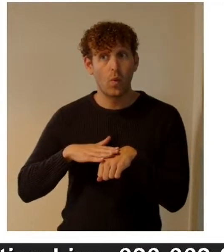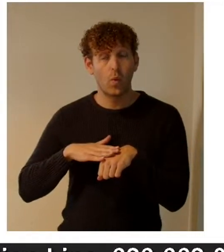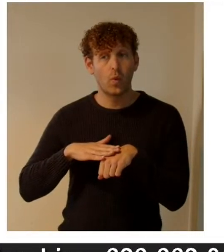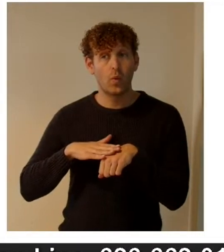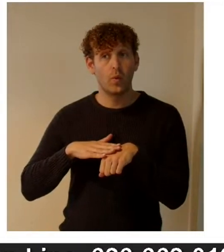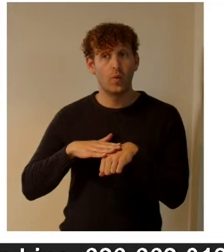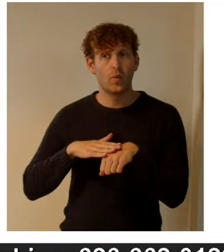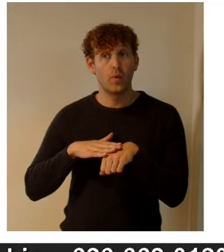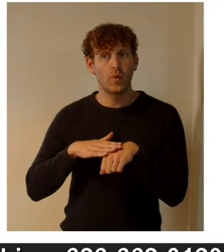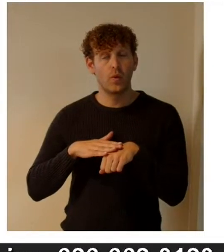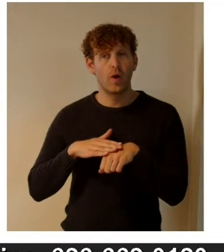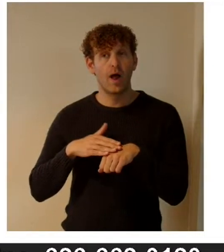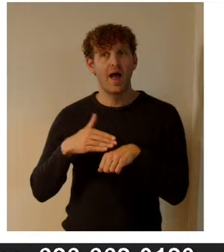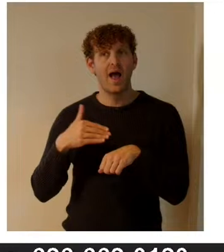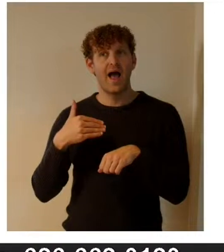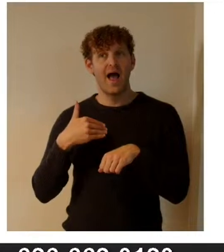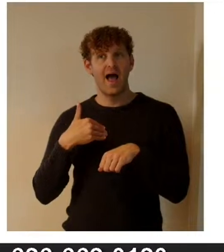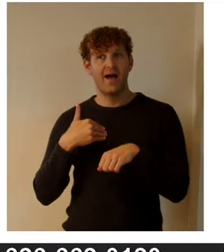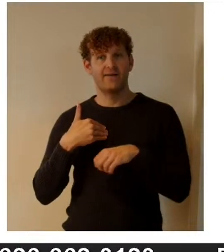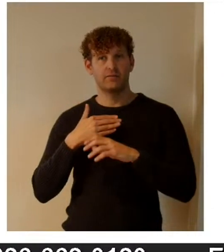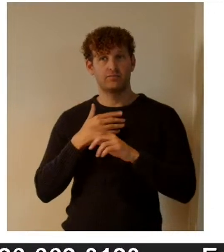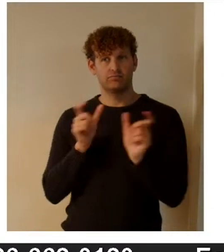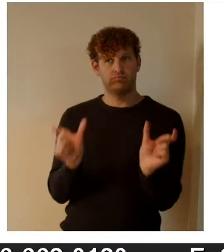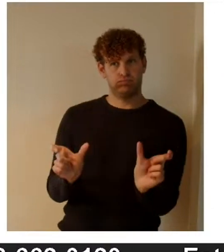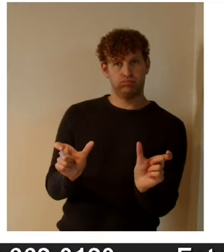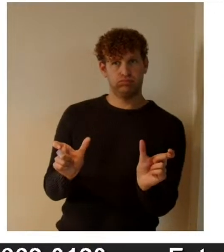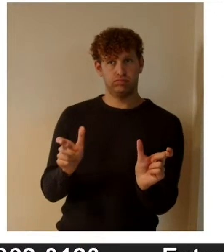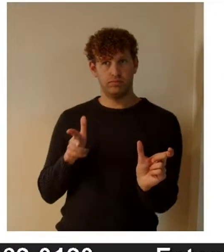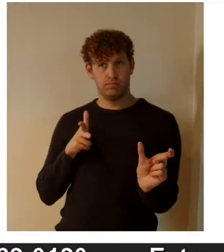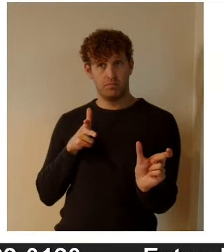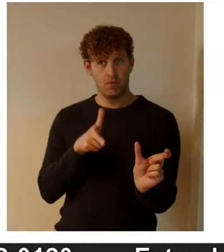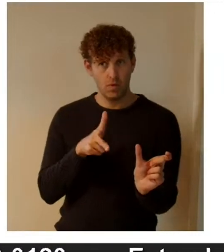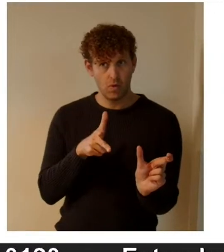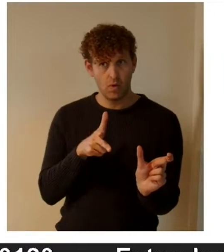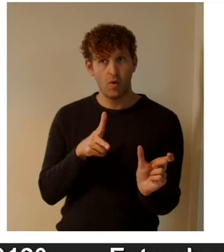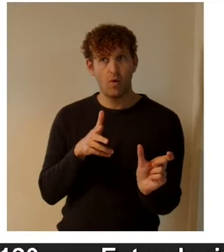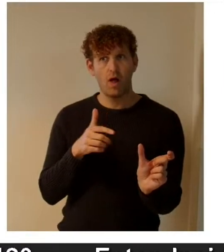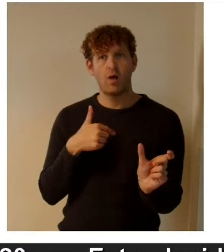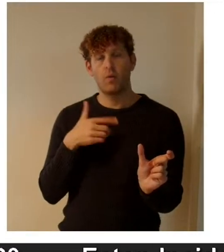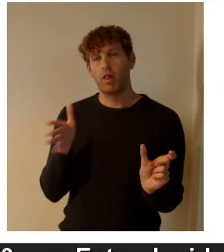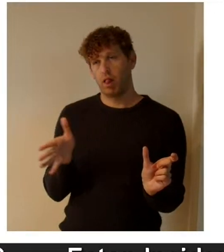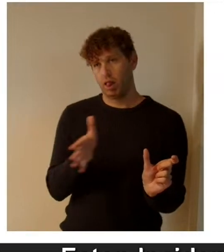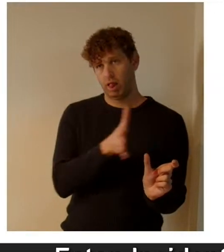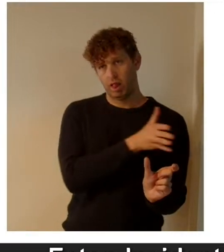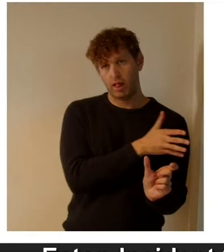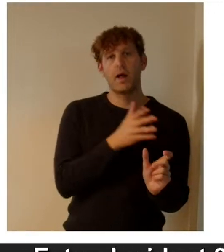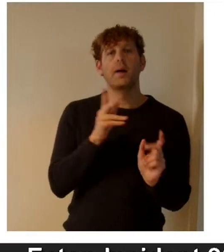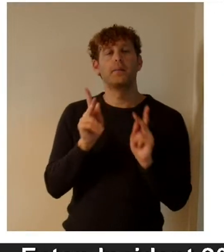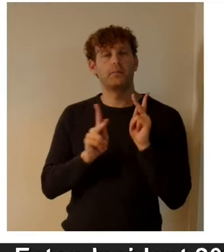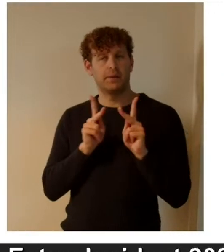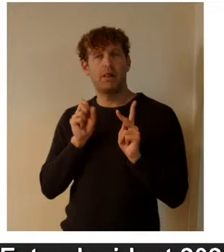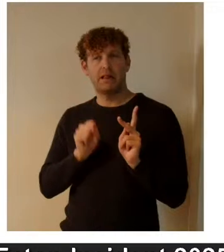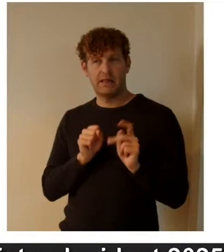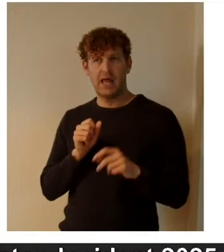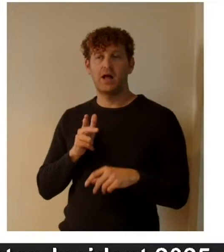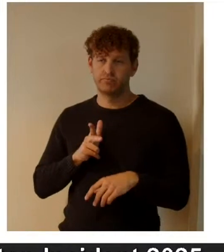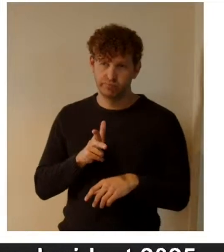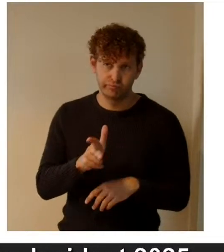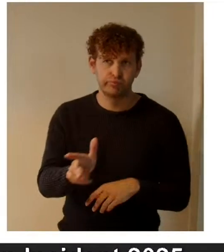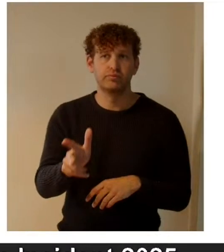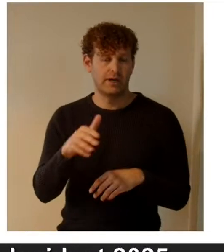from that were blocking that area will essentially be moved, and people are allowed to go into that area to